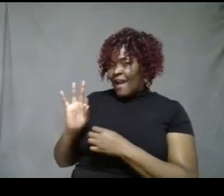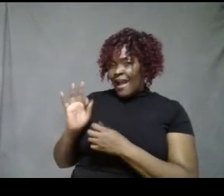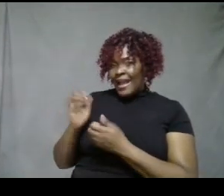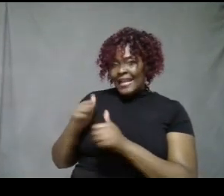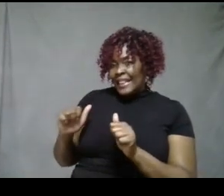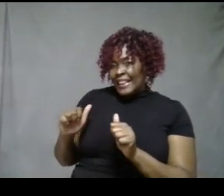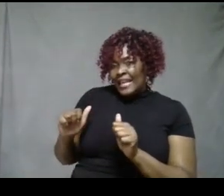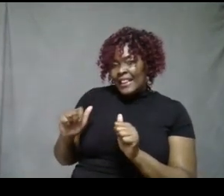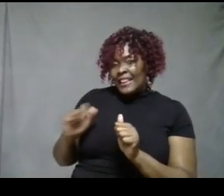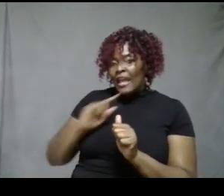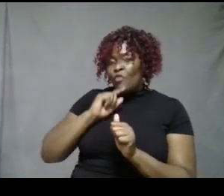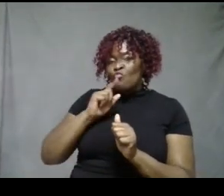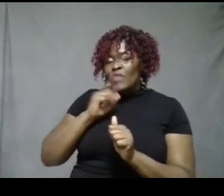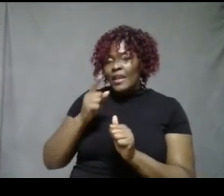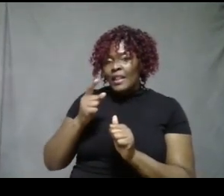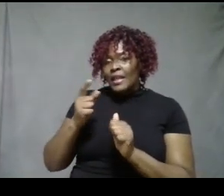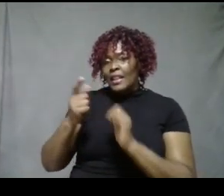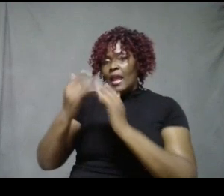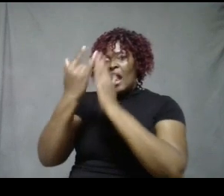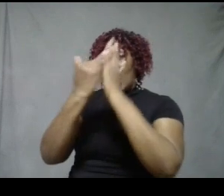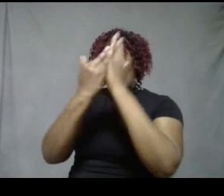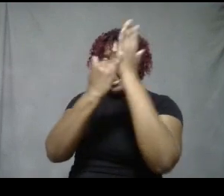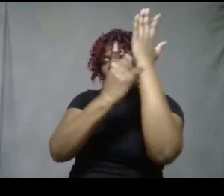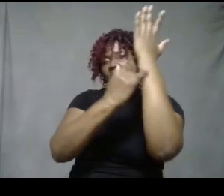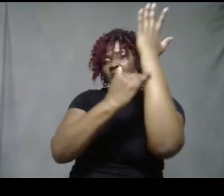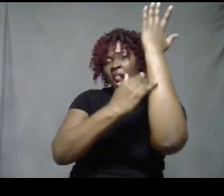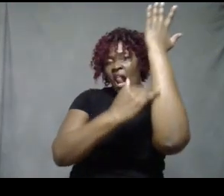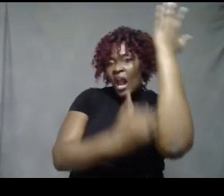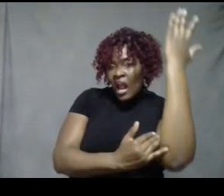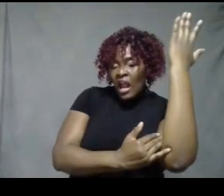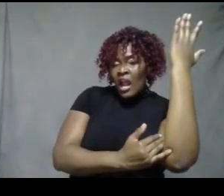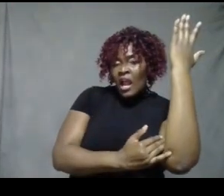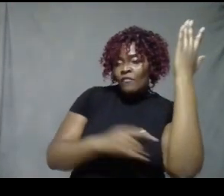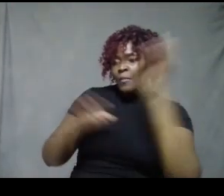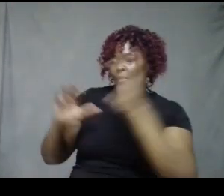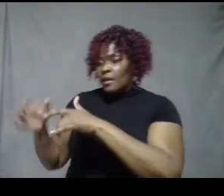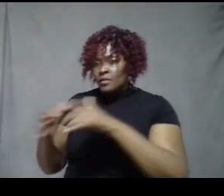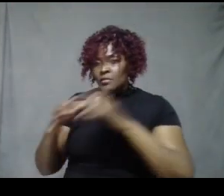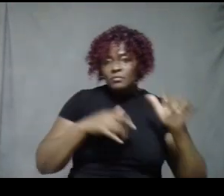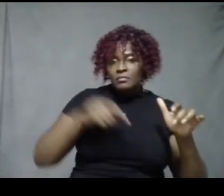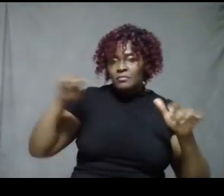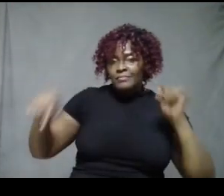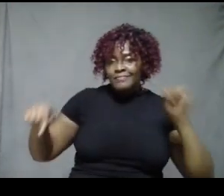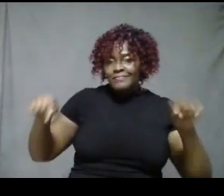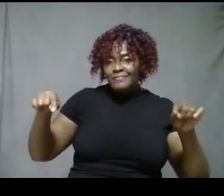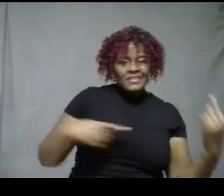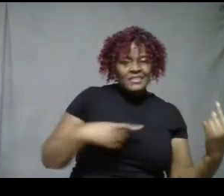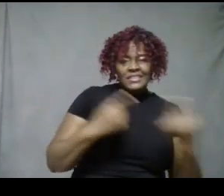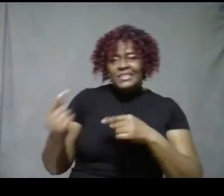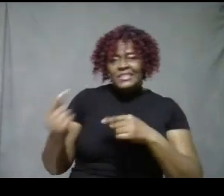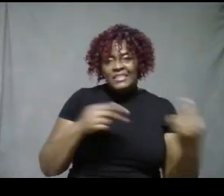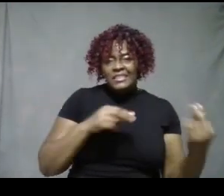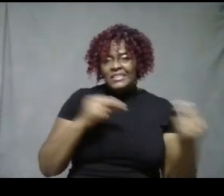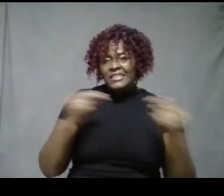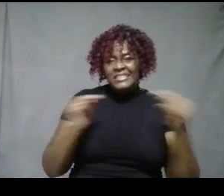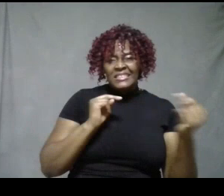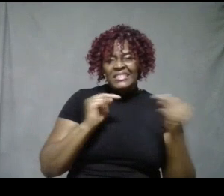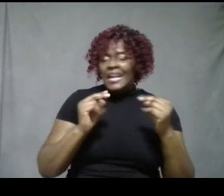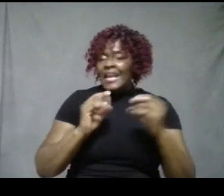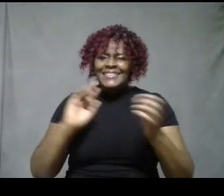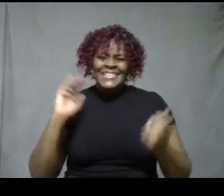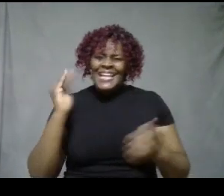an arm's length dealing between the parties, and it didn't appear that there was any kind of